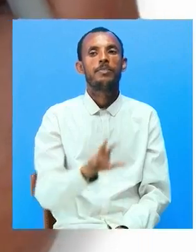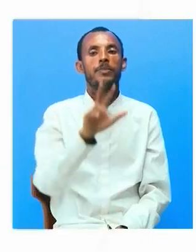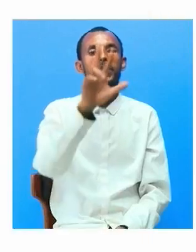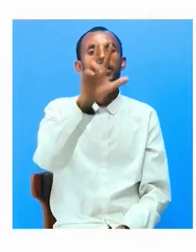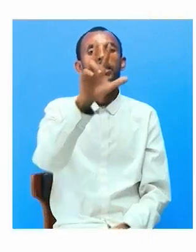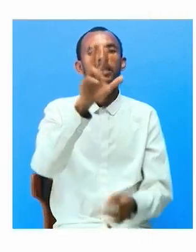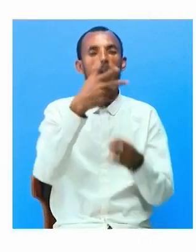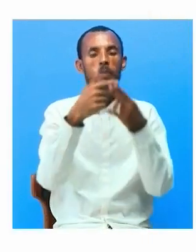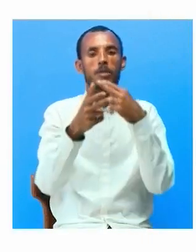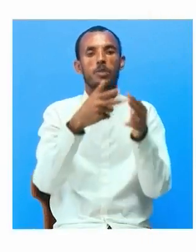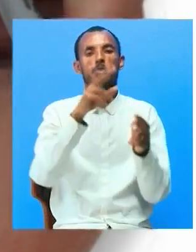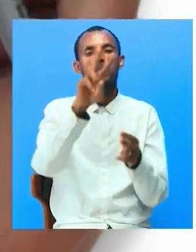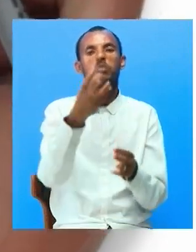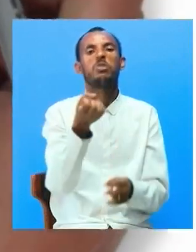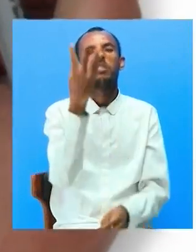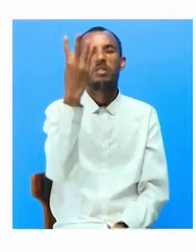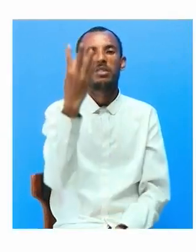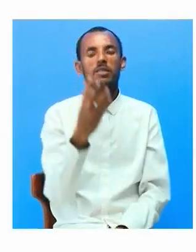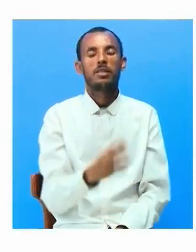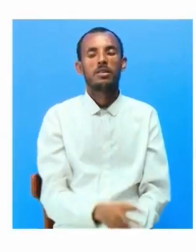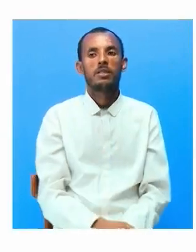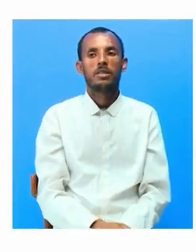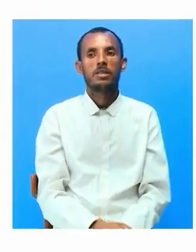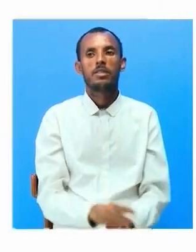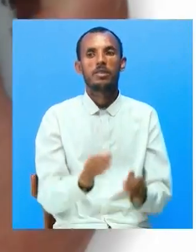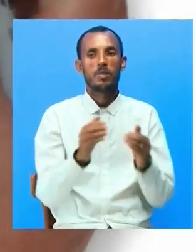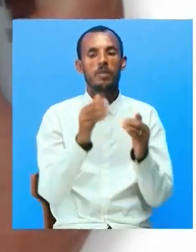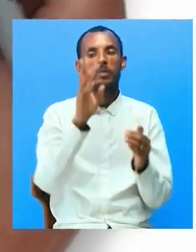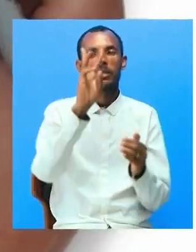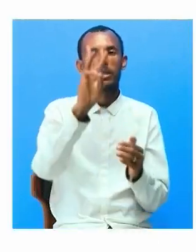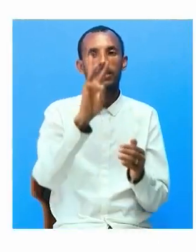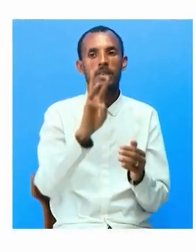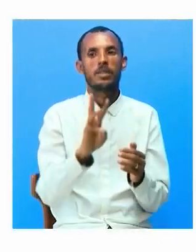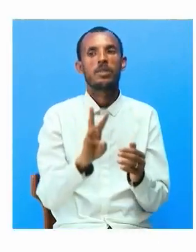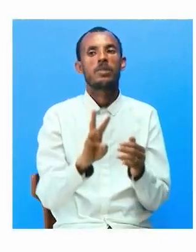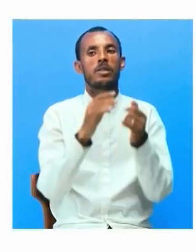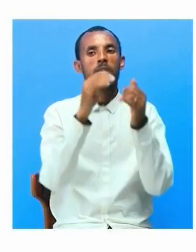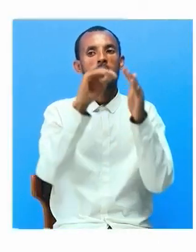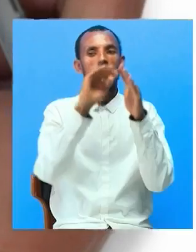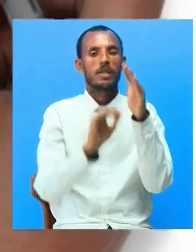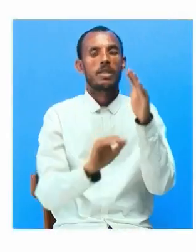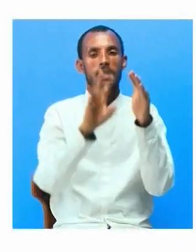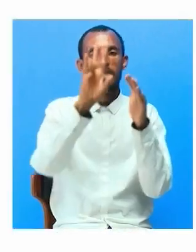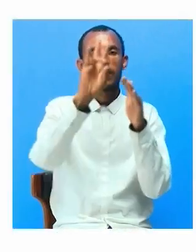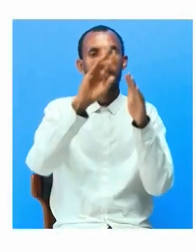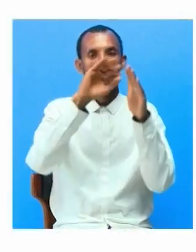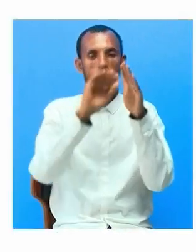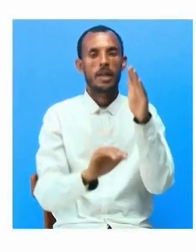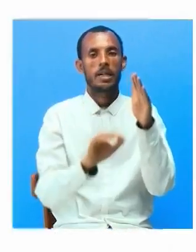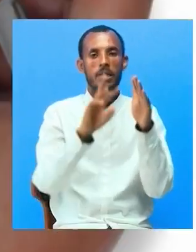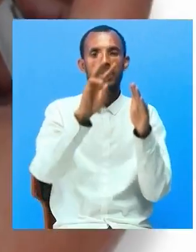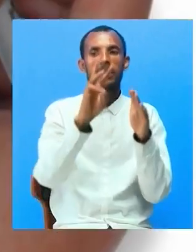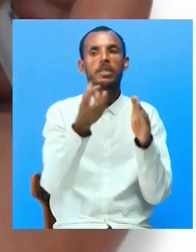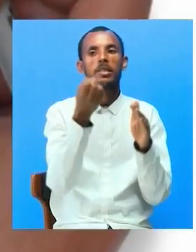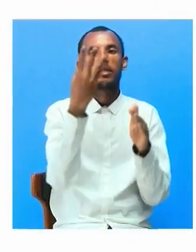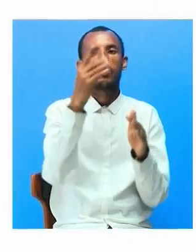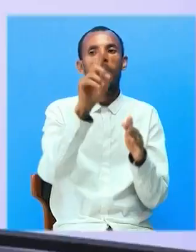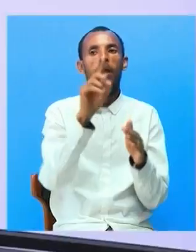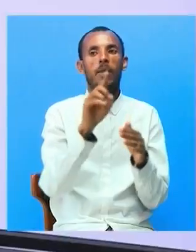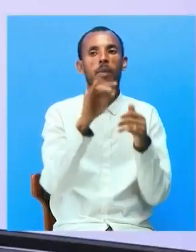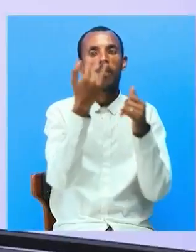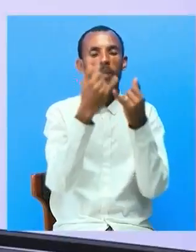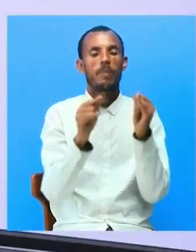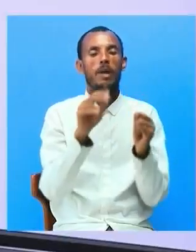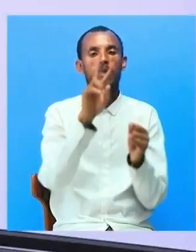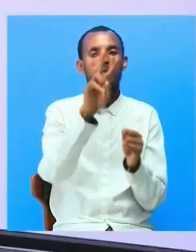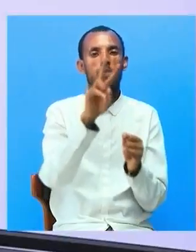3 times 2 gives us 6, and then you subtract 7 minus 6, it is 1.